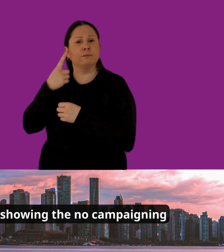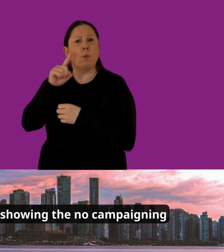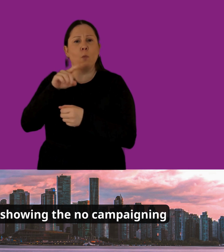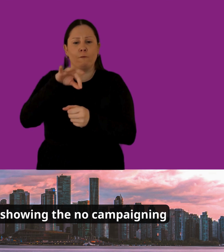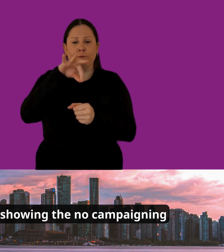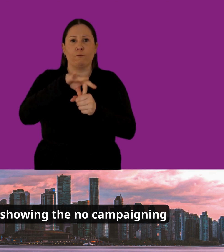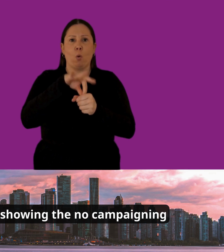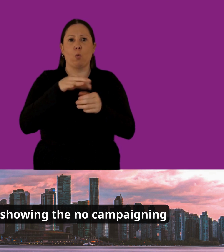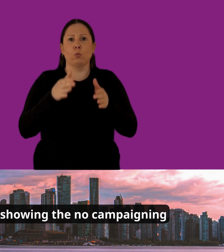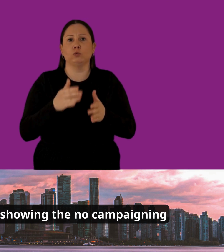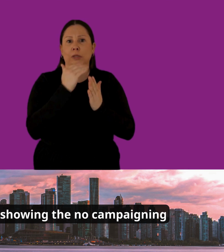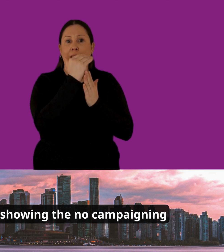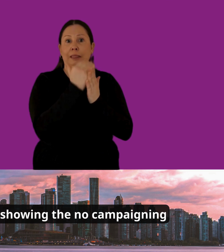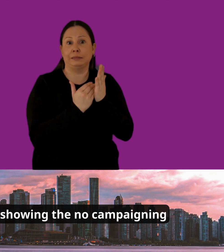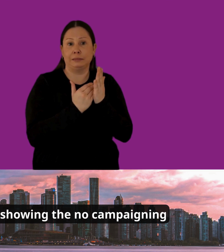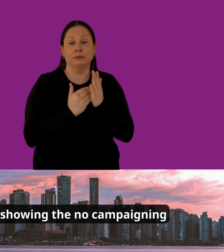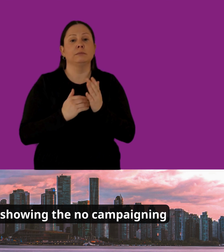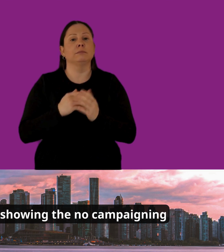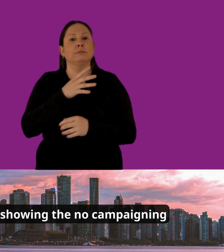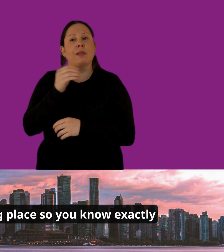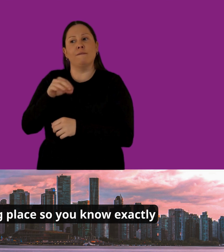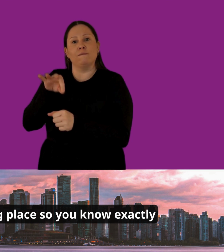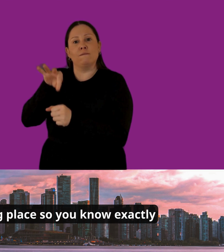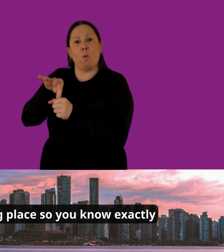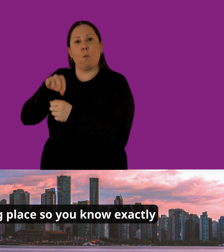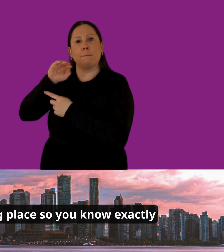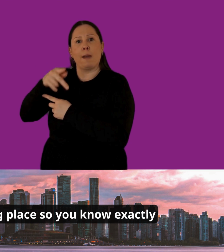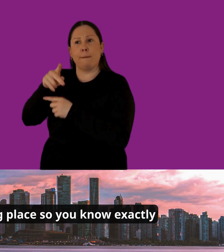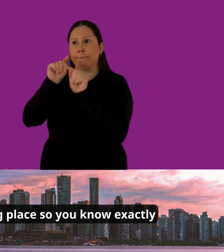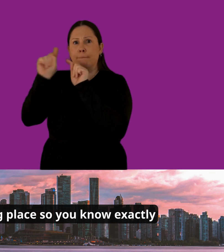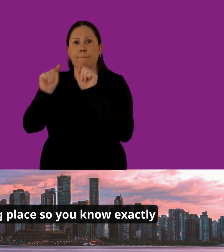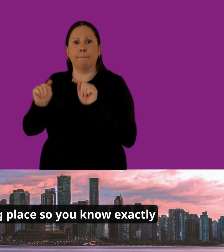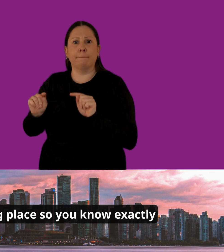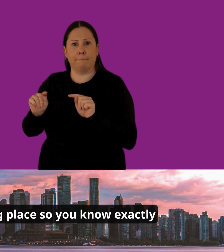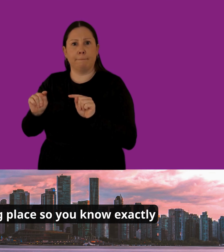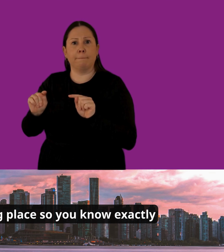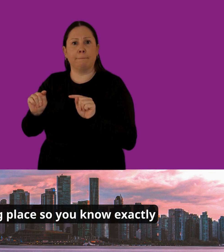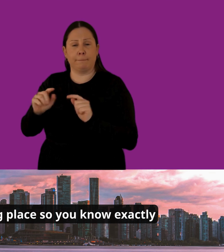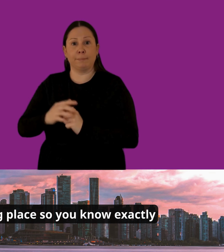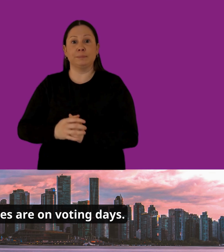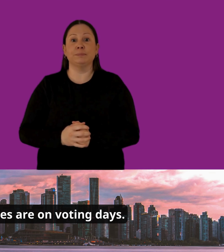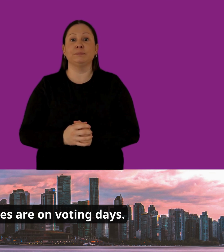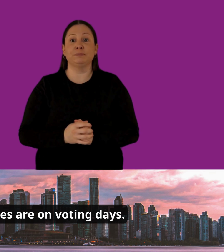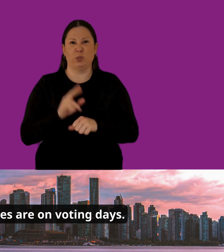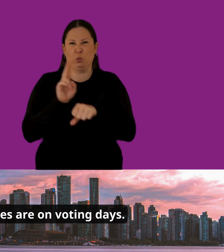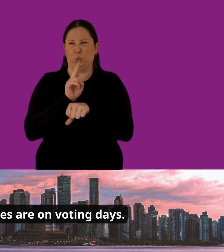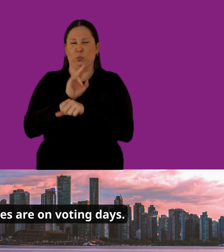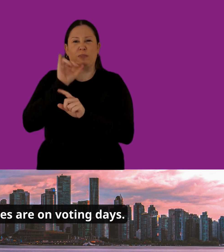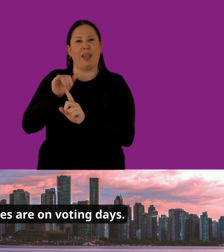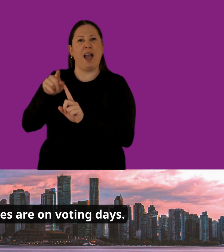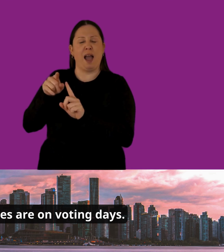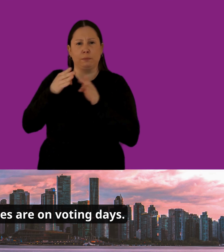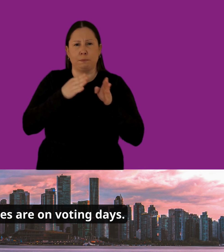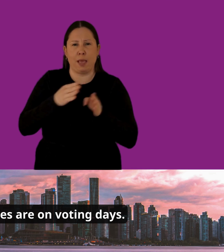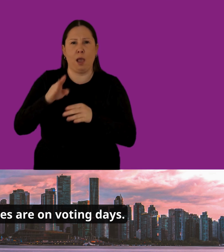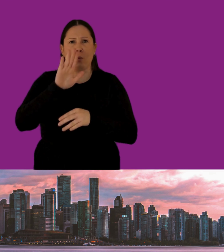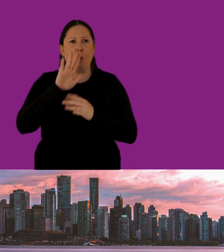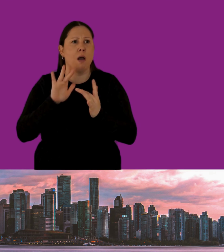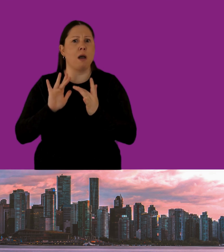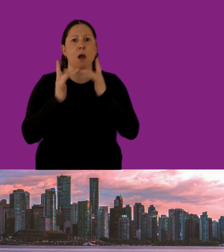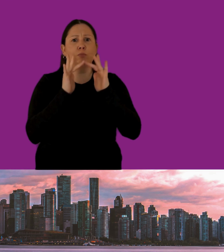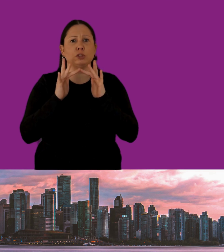people. You can also request maps showing the no campaigning zones around each voting place so you know exactly where the boundaries are on voting